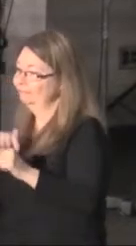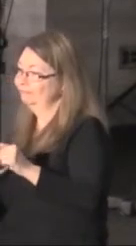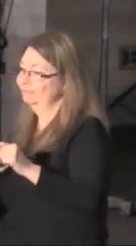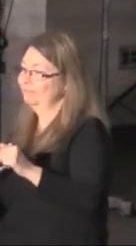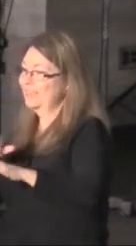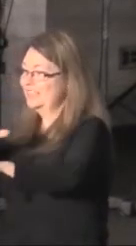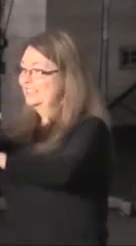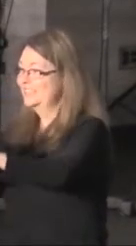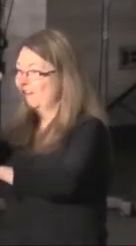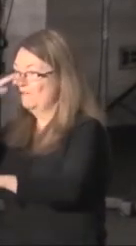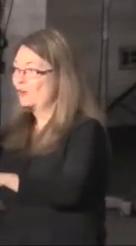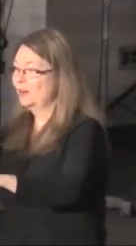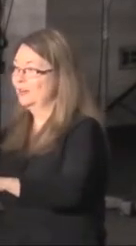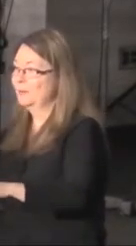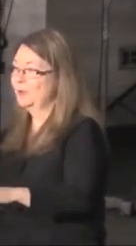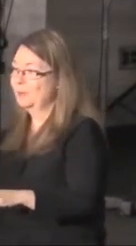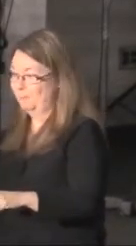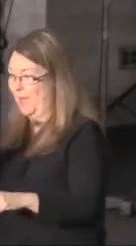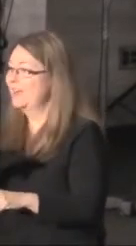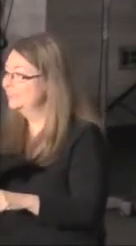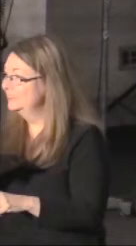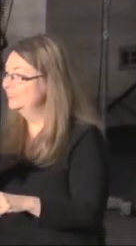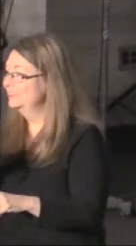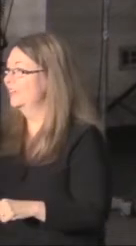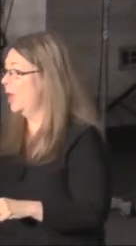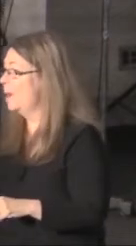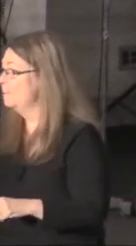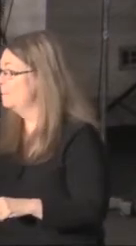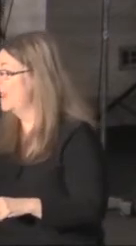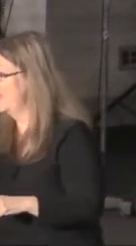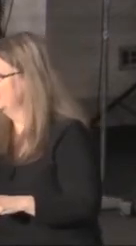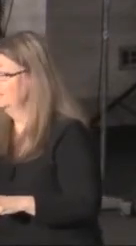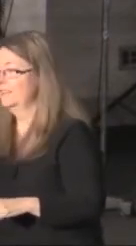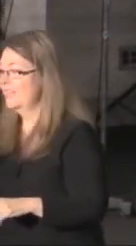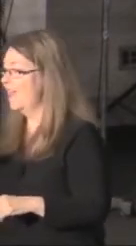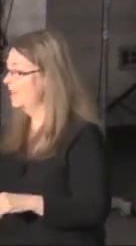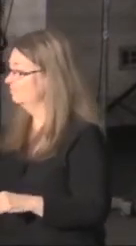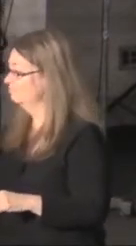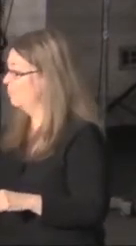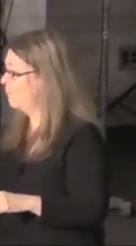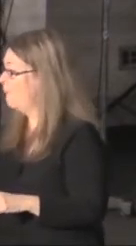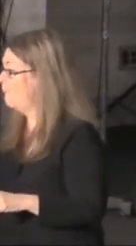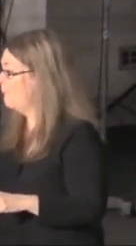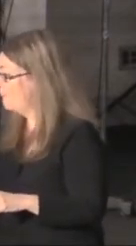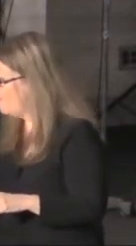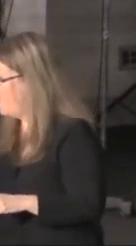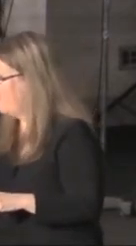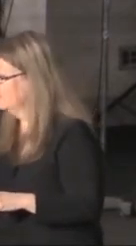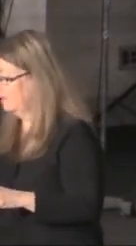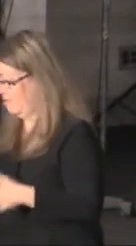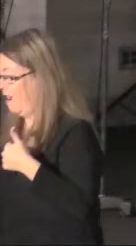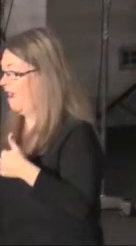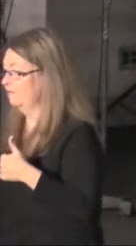setup for a comeback. And that's how God is orchestrating Paul's life. I mean, can you imagine the greatest missionary in the entire